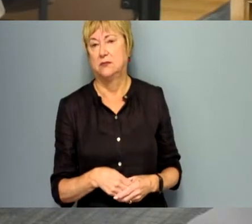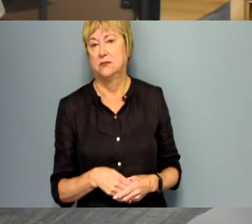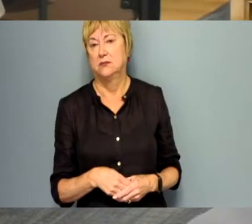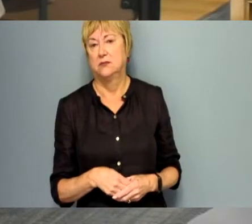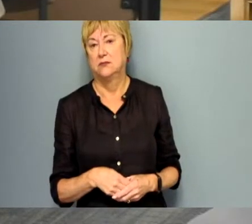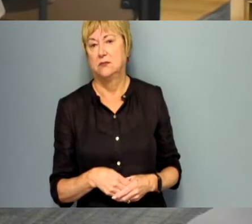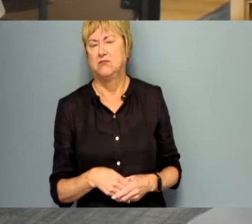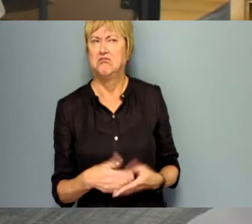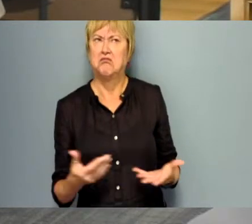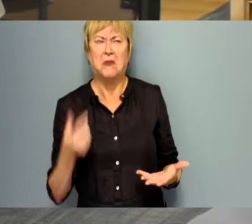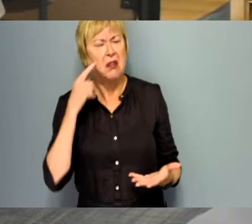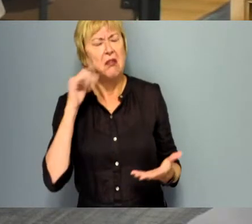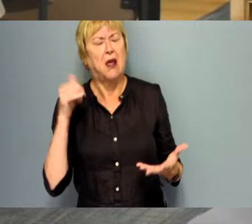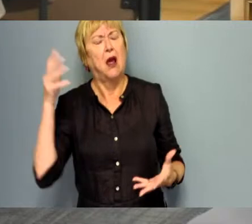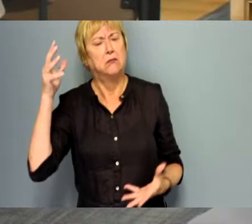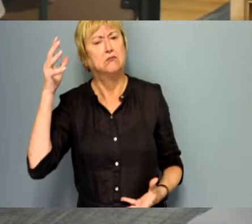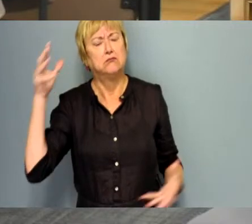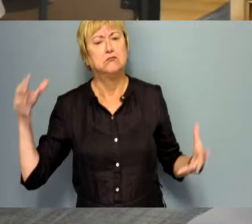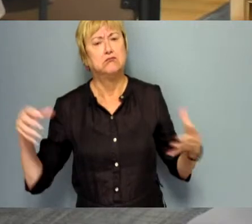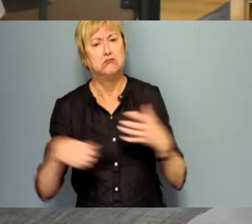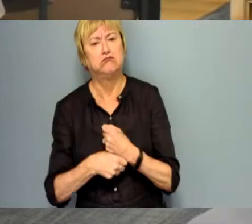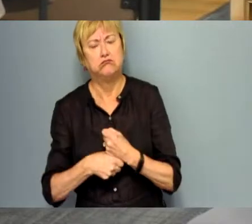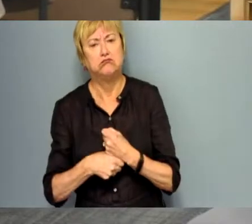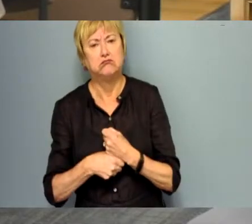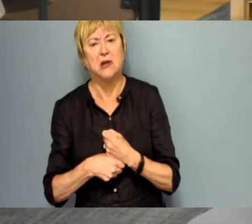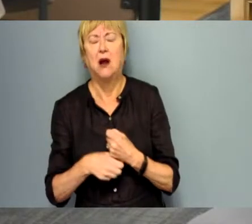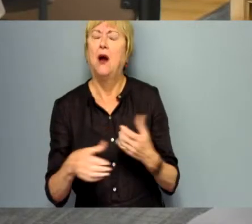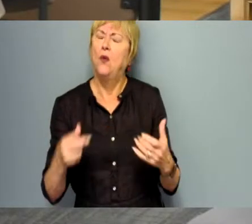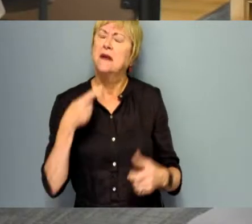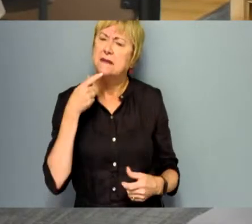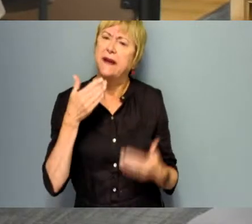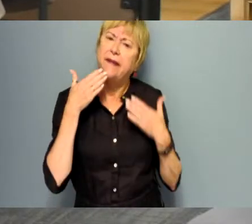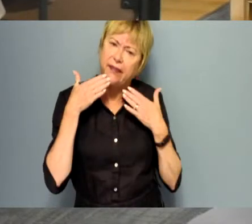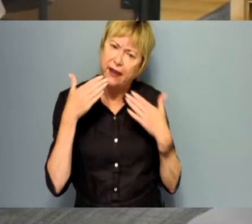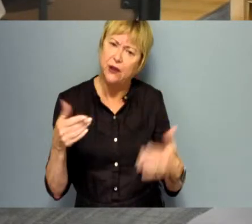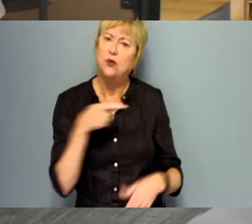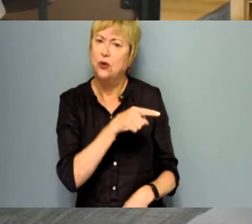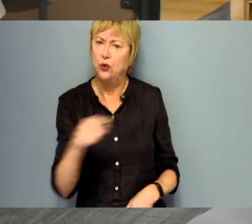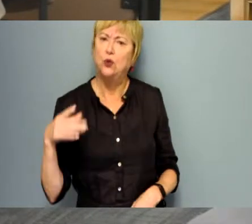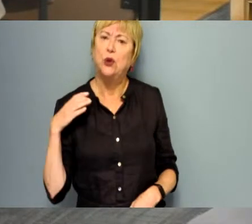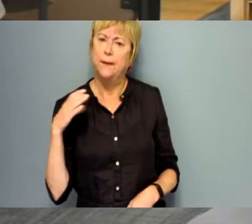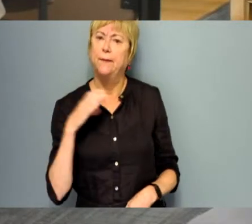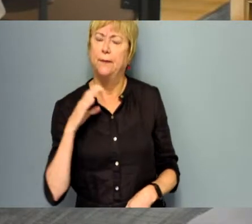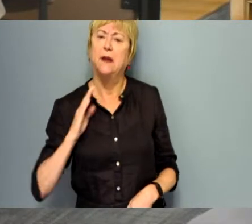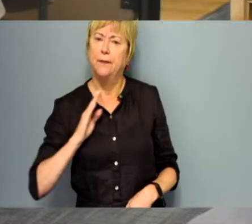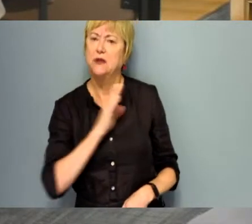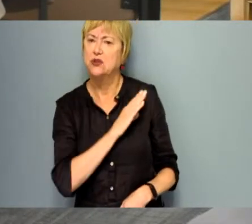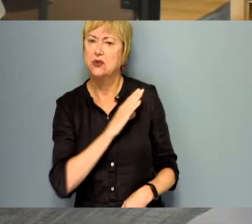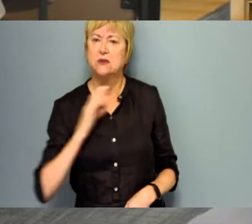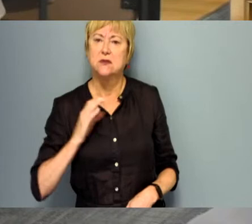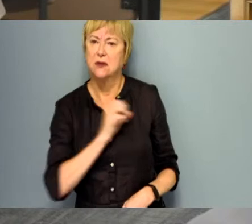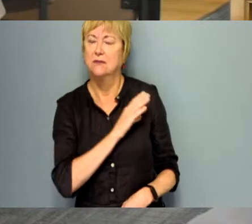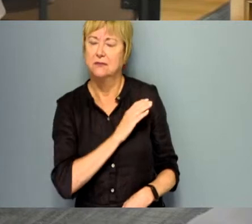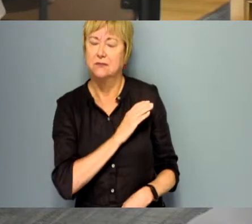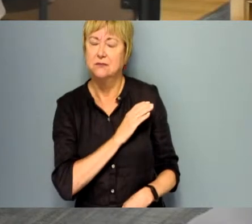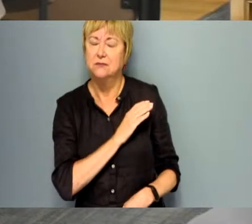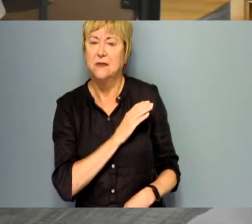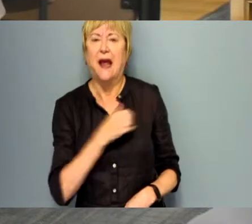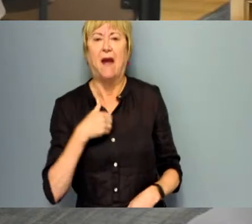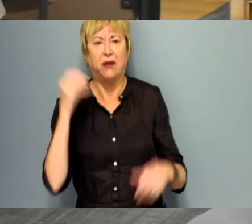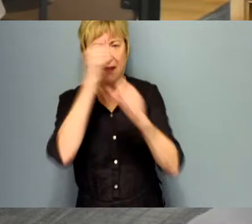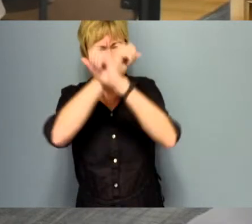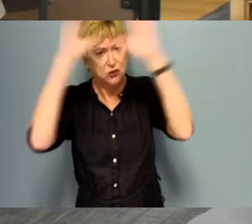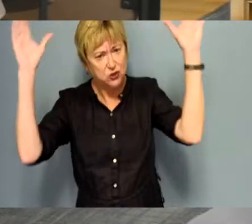That just about sums it up. But just like to say thank you to you, commissioners, for having the vision of making this